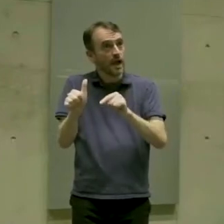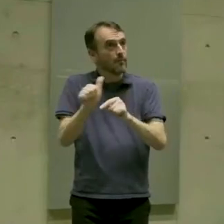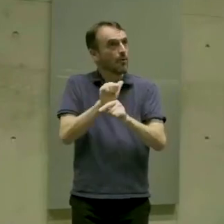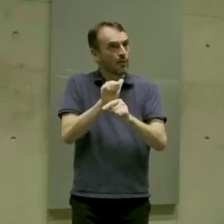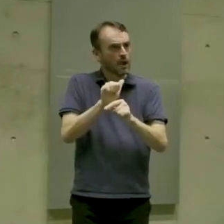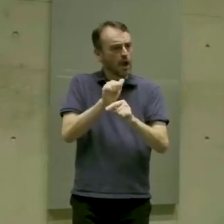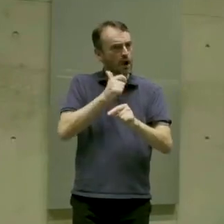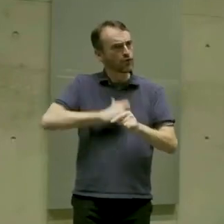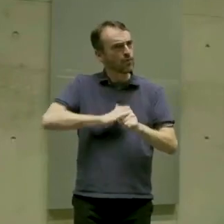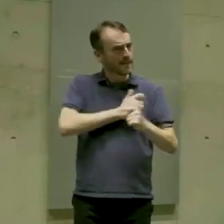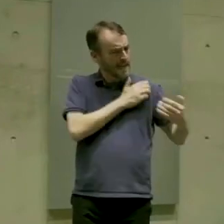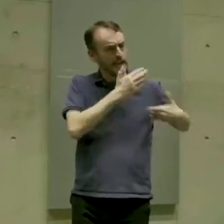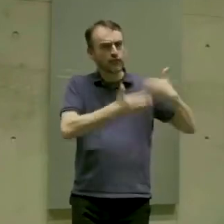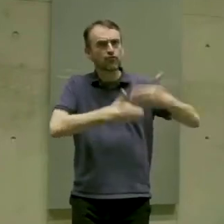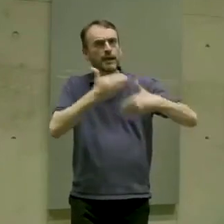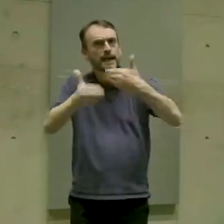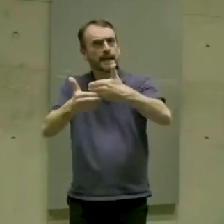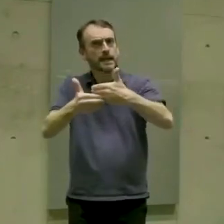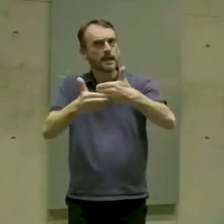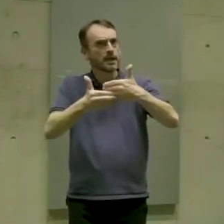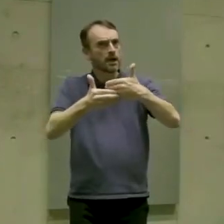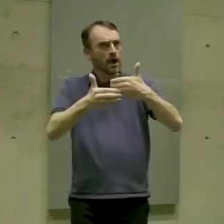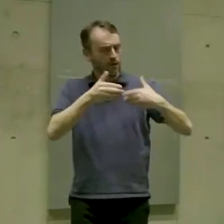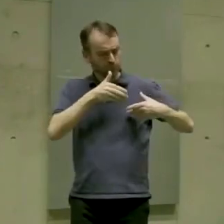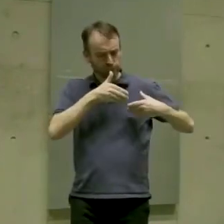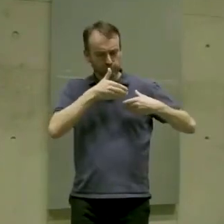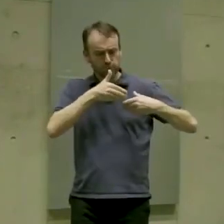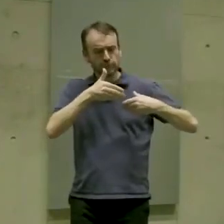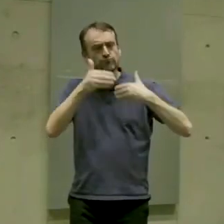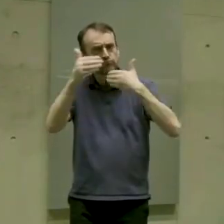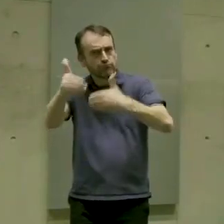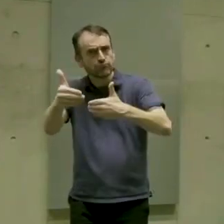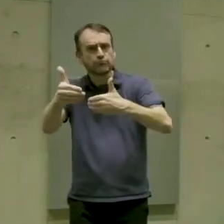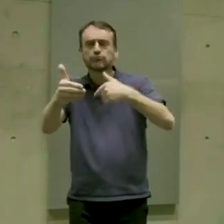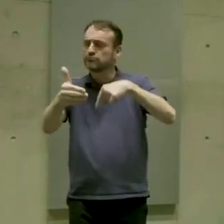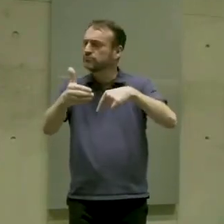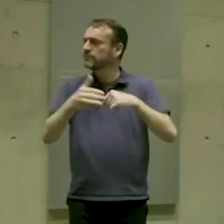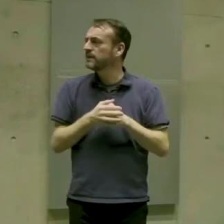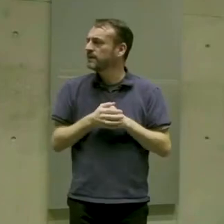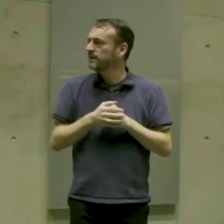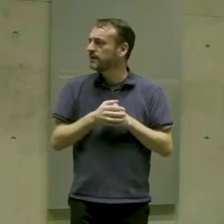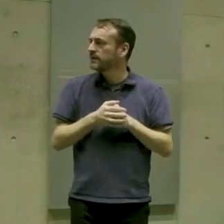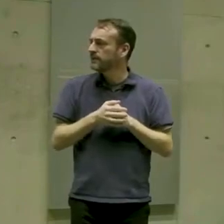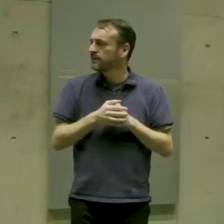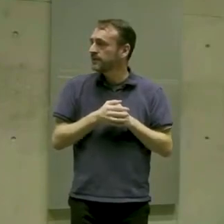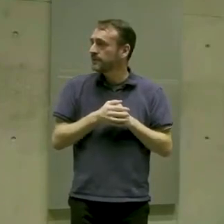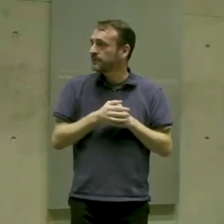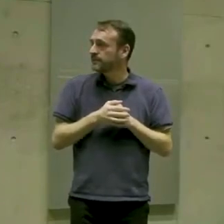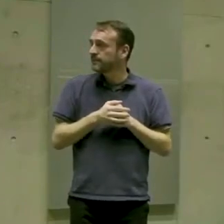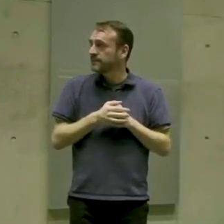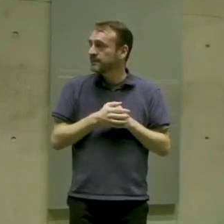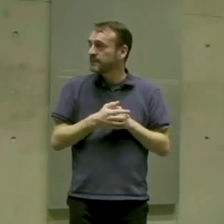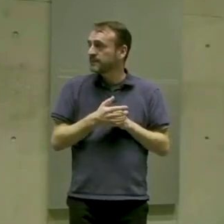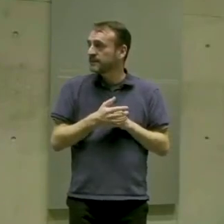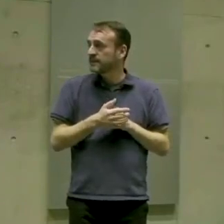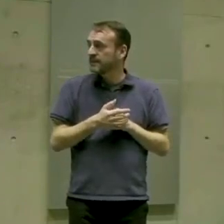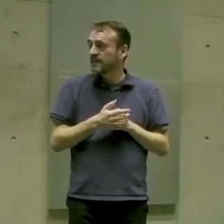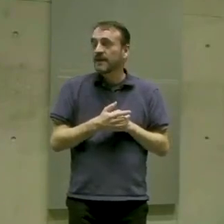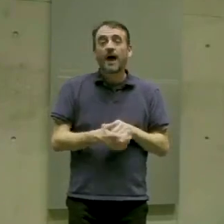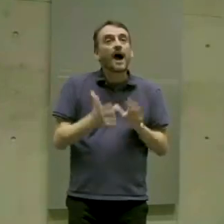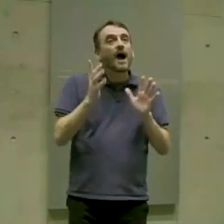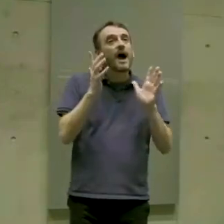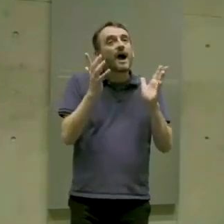history, when, probably unintentionally but still wrongly, literary academics drew two big boxes that